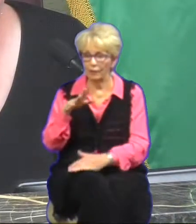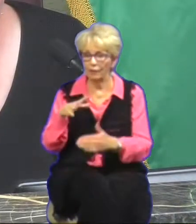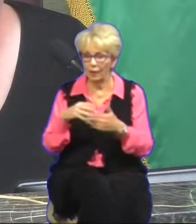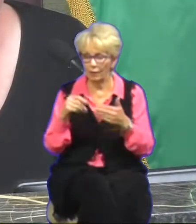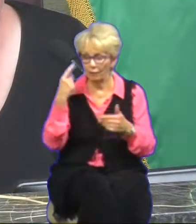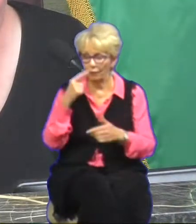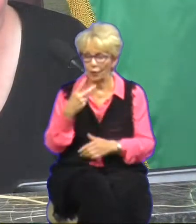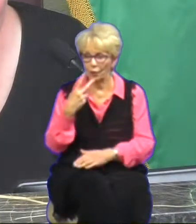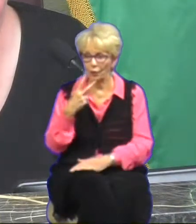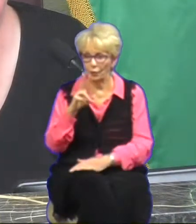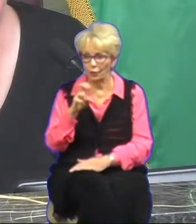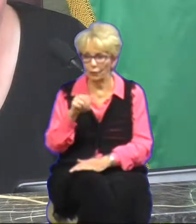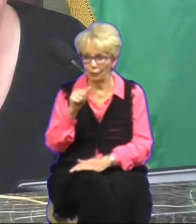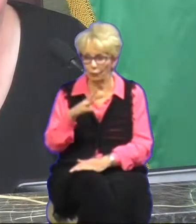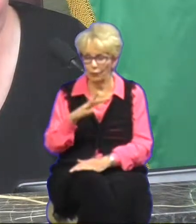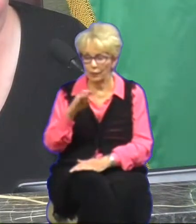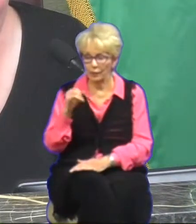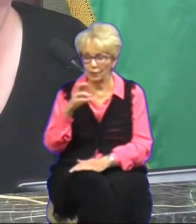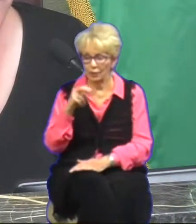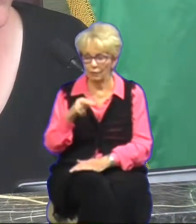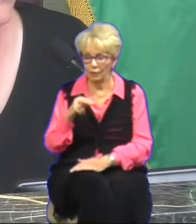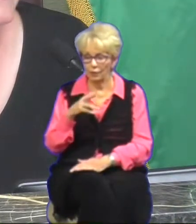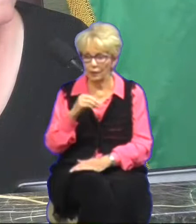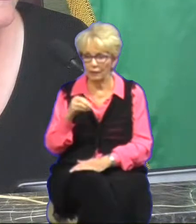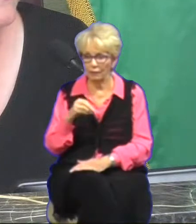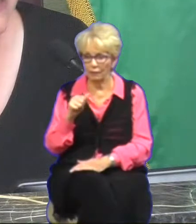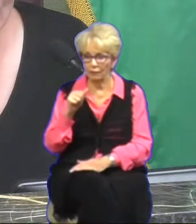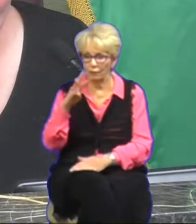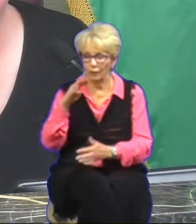$15,475 for 214 Jefferson Street and